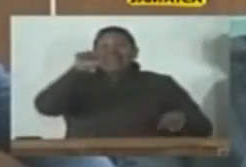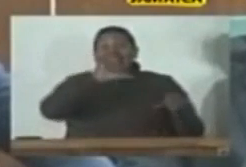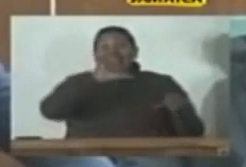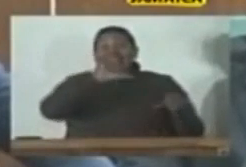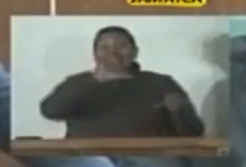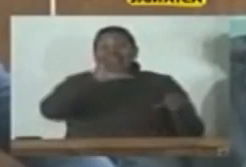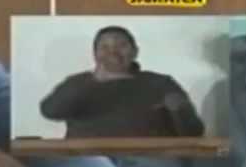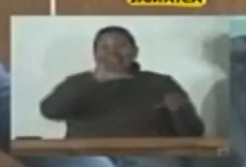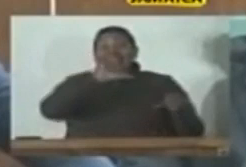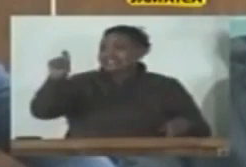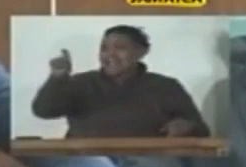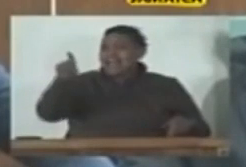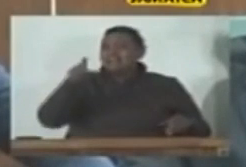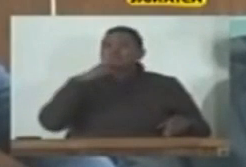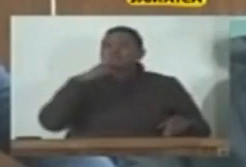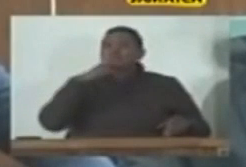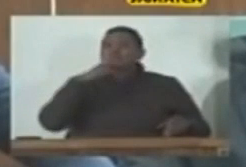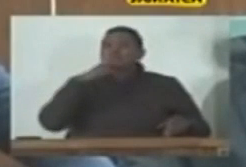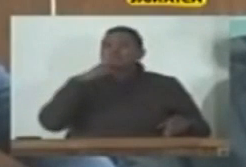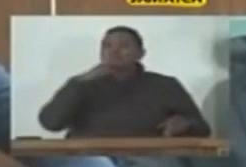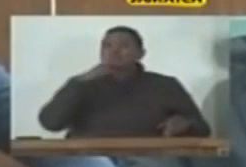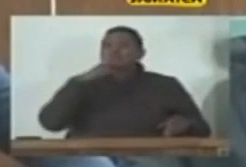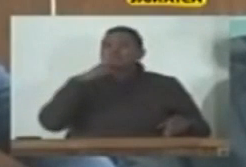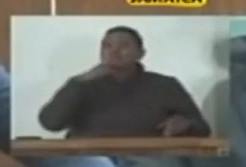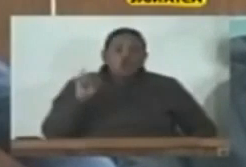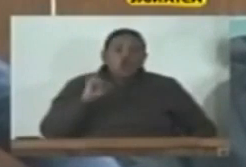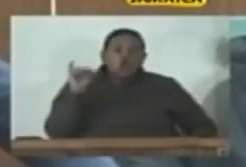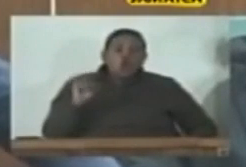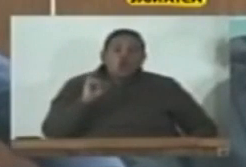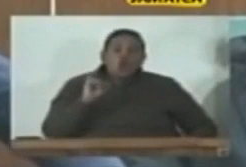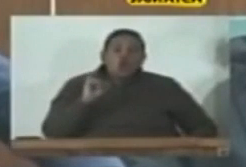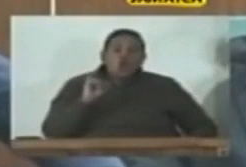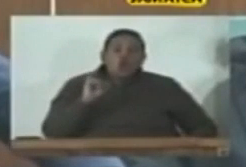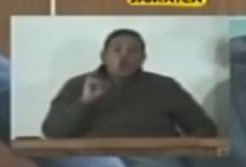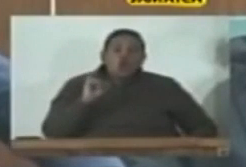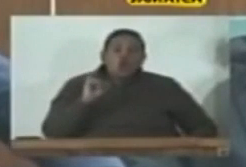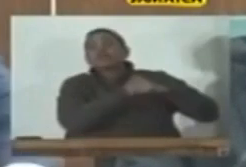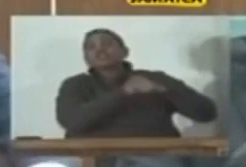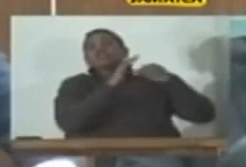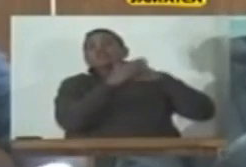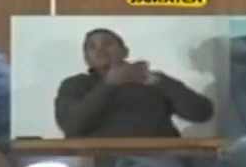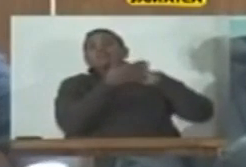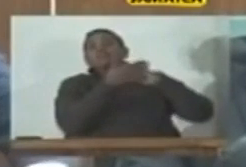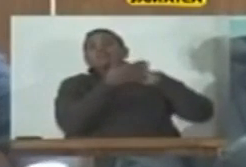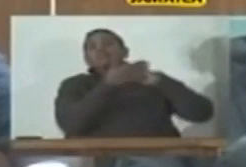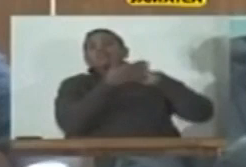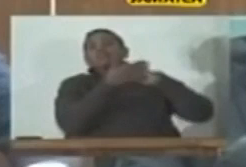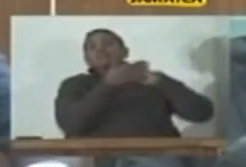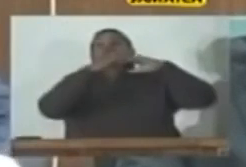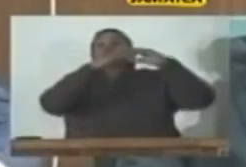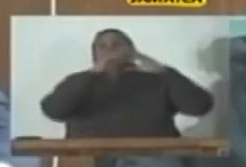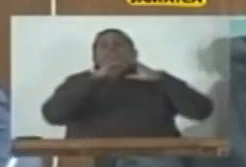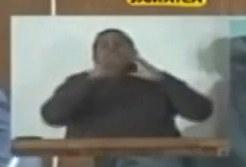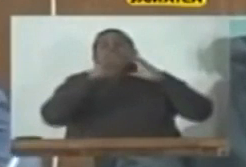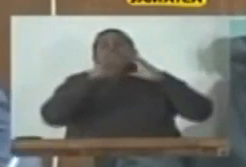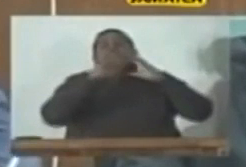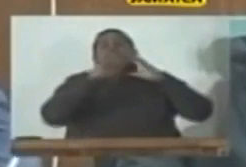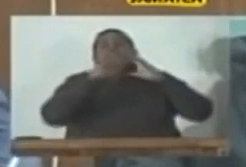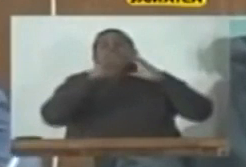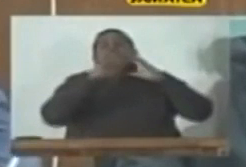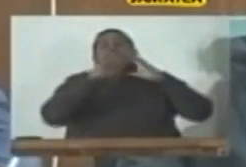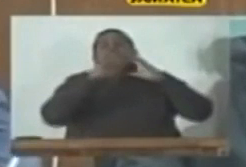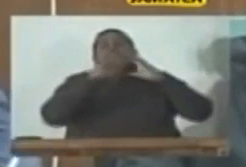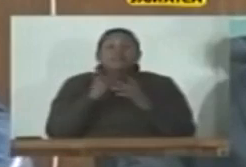from the increases in world market prices of oil. Mr. Speaker, that hedging insurance arrangement was abandoned by this